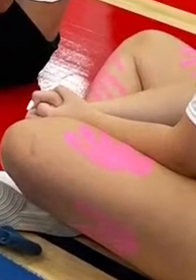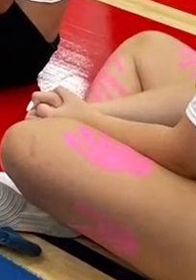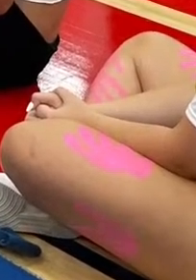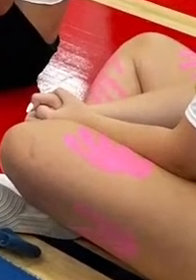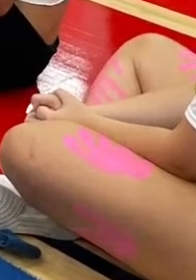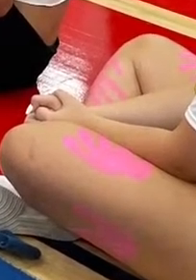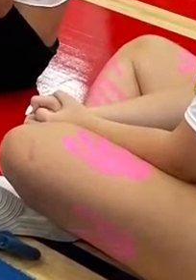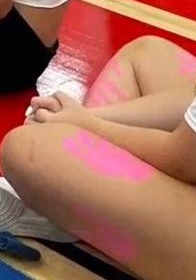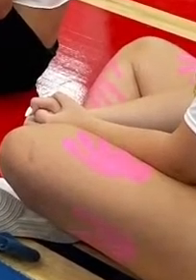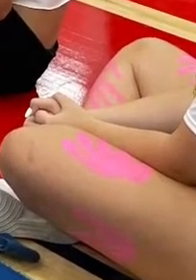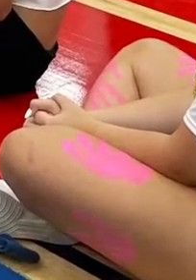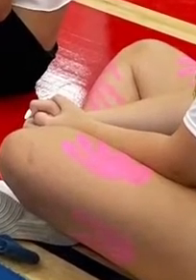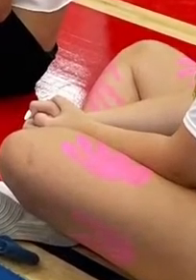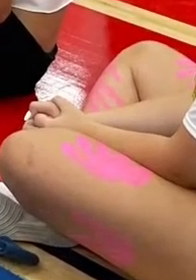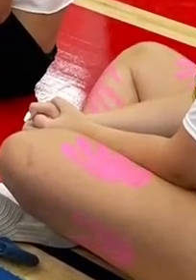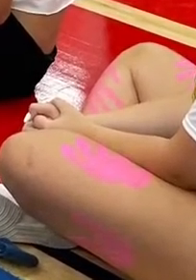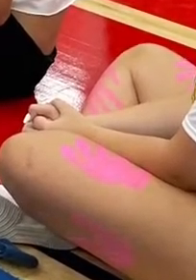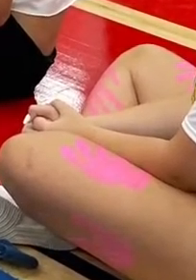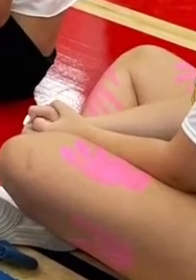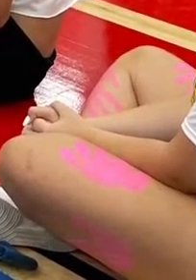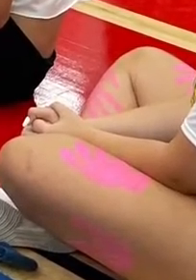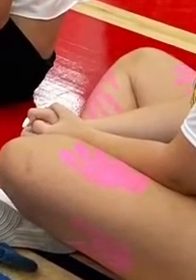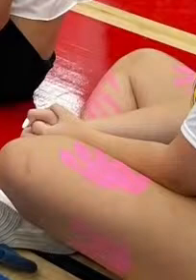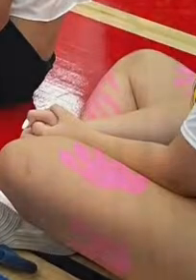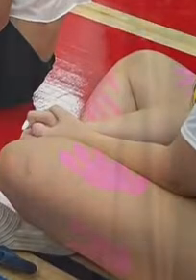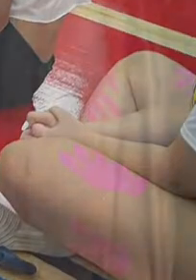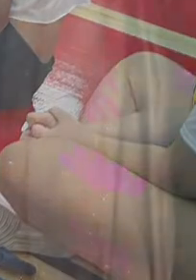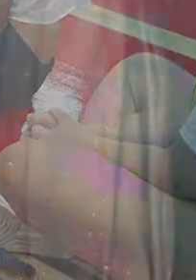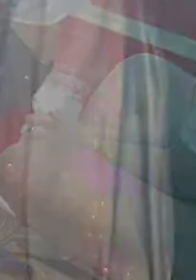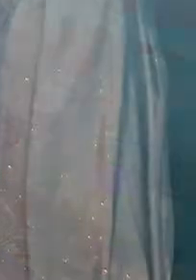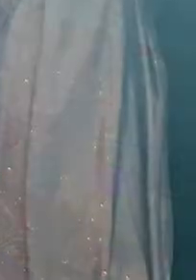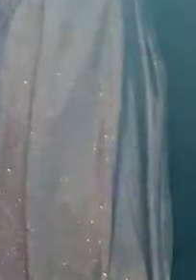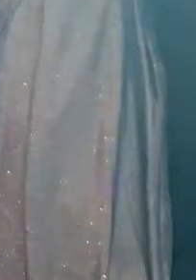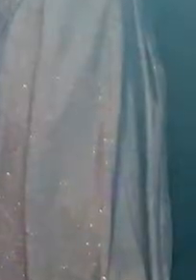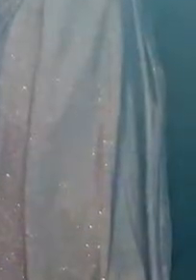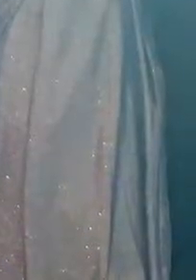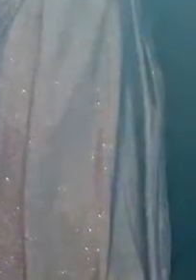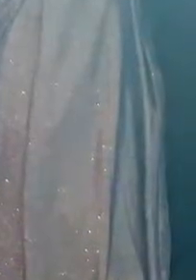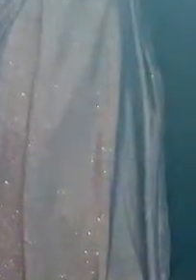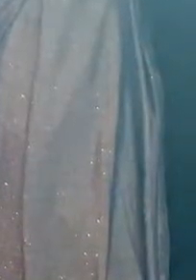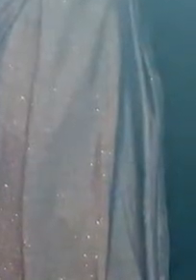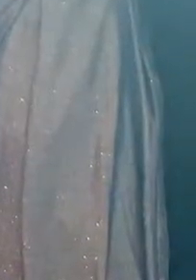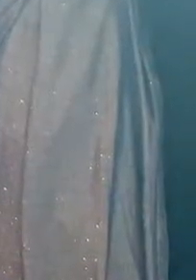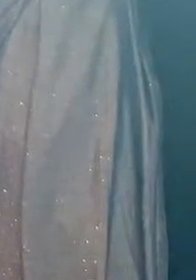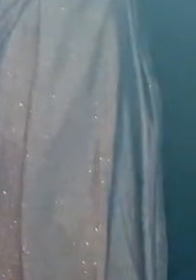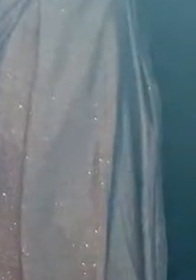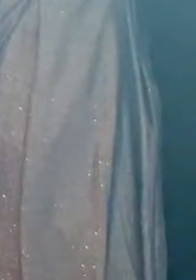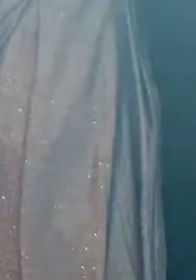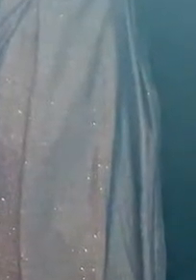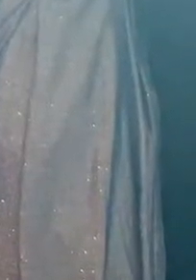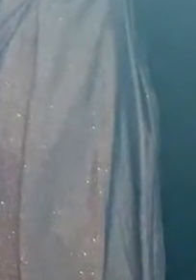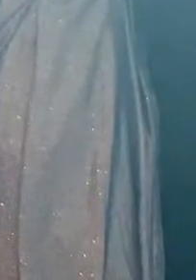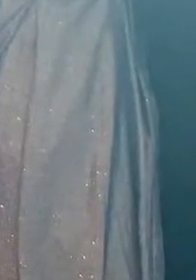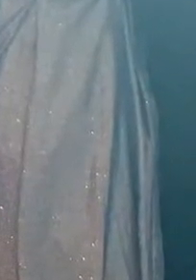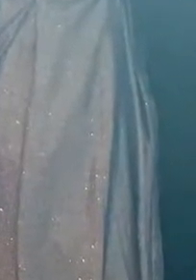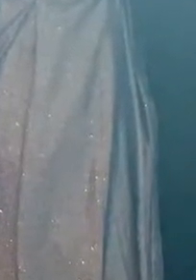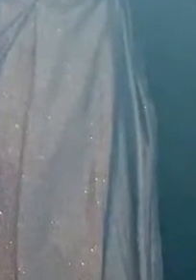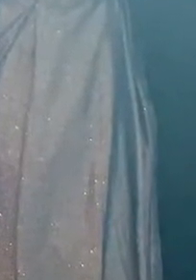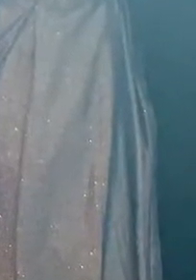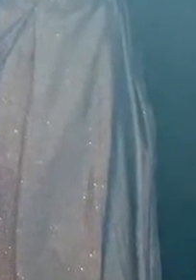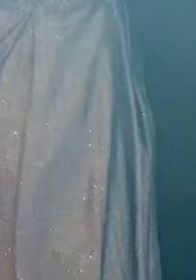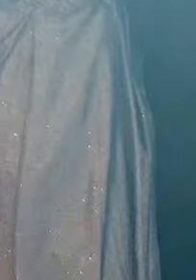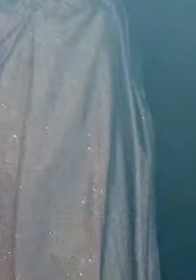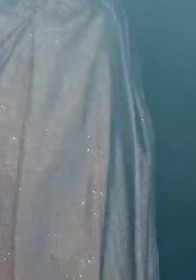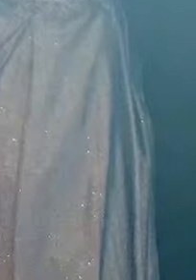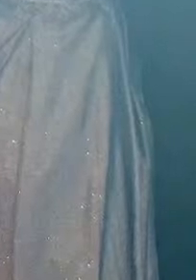tummy's turning and I'm feeling kinda homesick. Too much pressure and I'm nervous. That's when the DJ drummed my favorite tune. And the Britney song